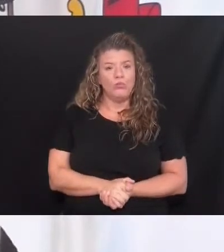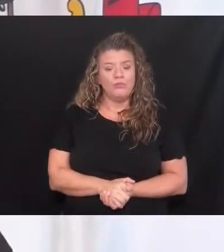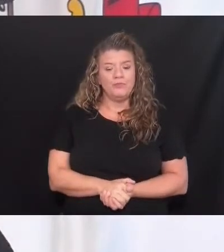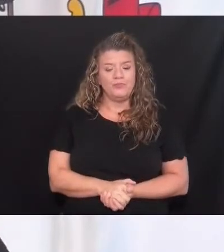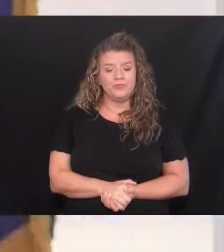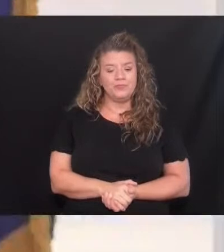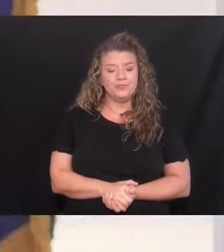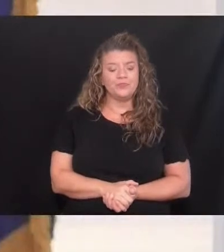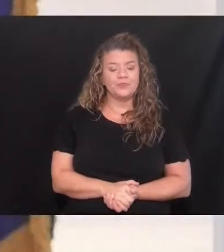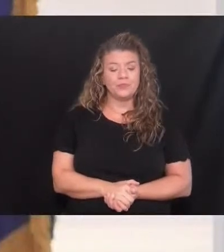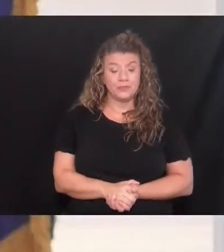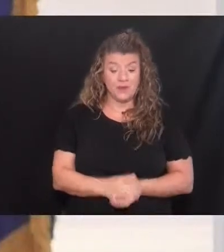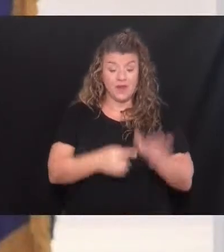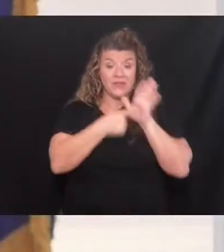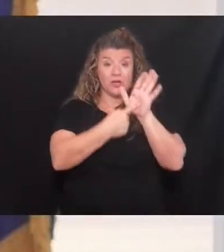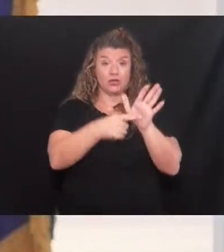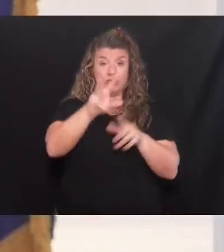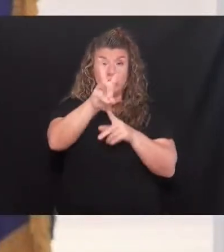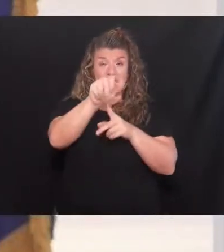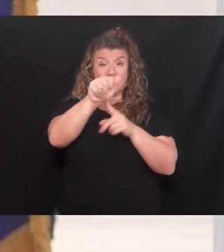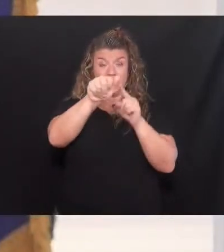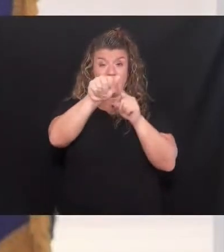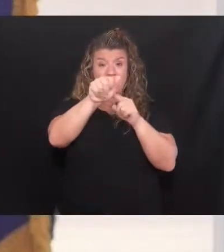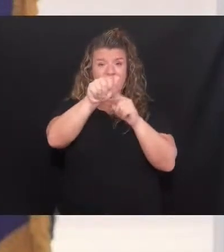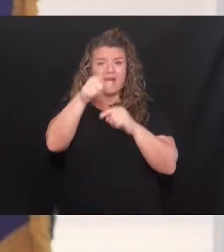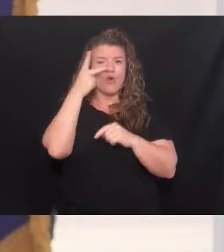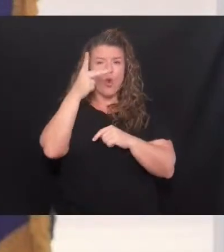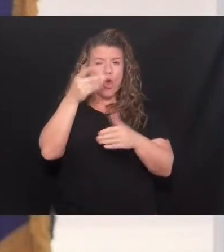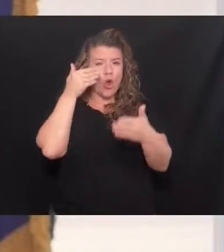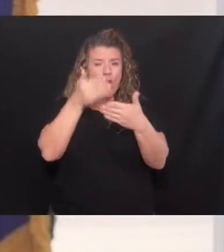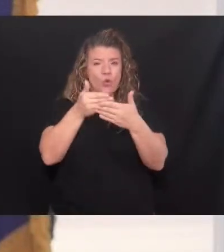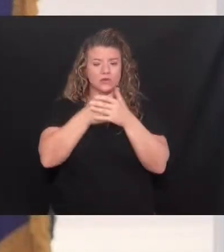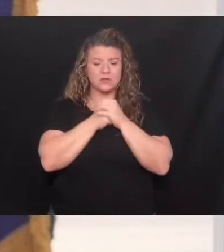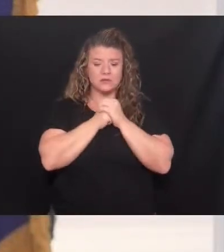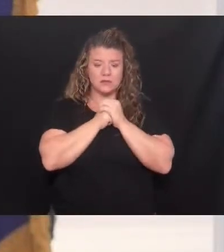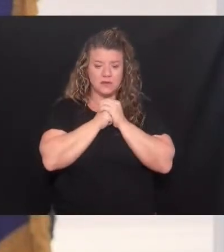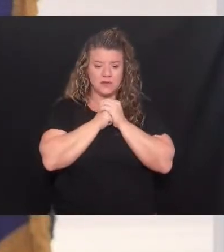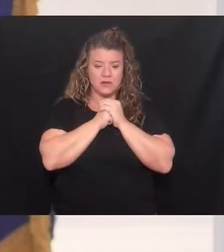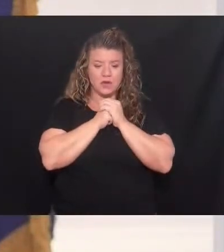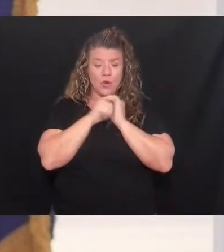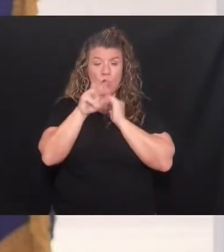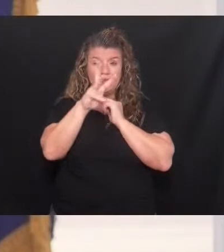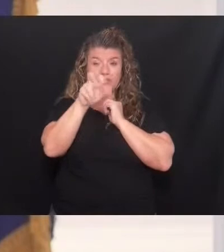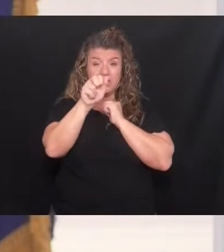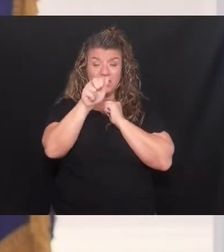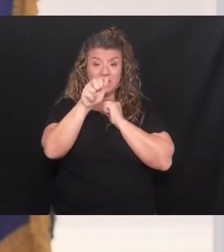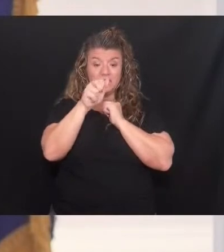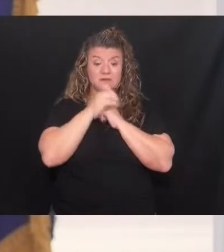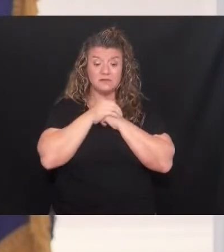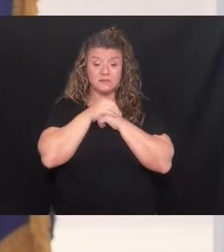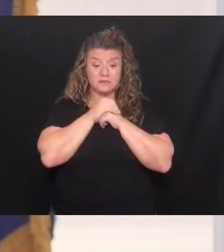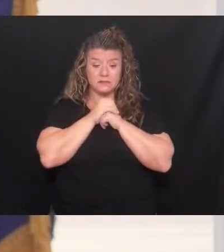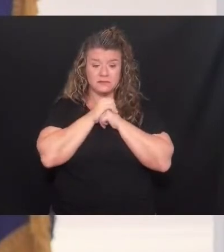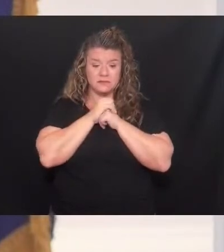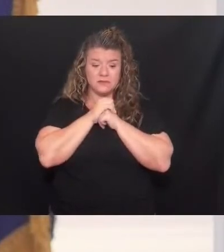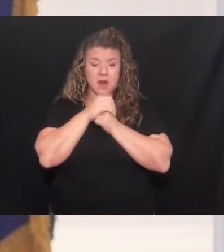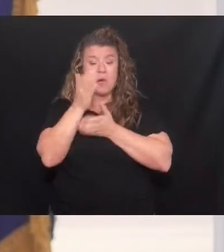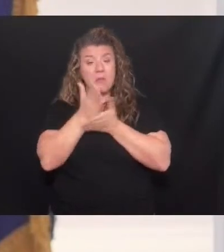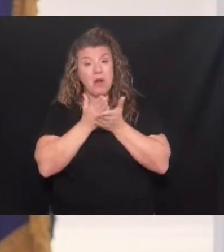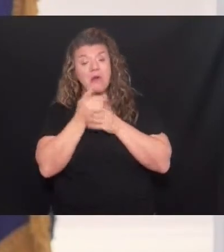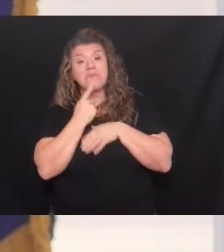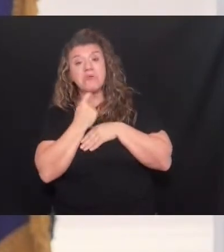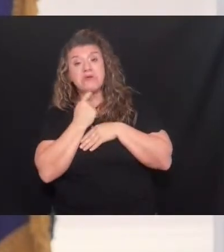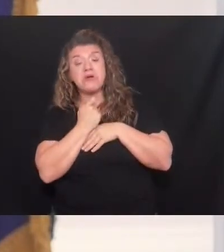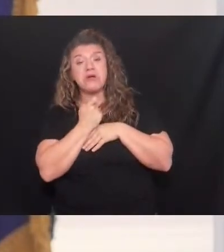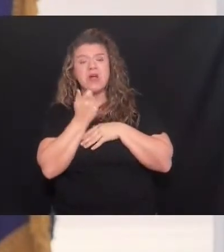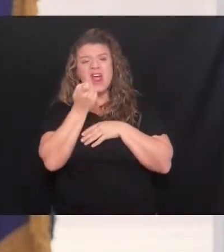And then it shows West Virginia right here, and if you'll look real closely and everything, but West Virginia right there is partially red, a